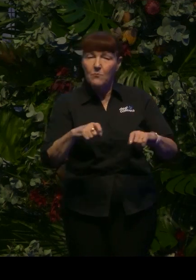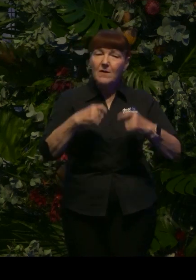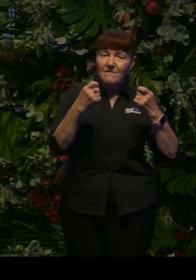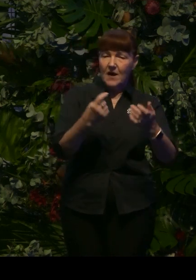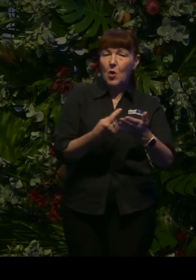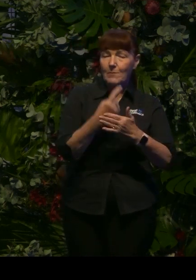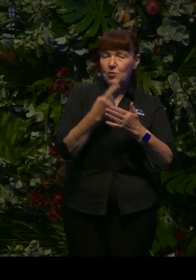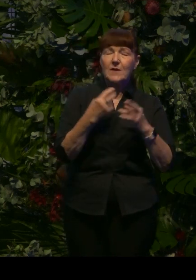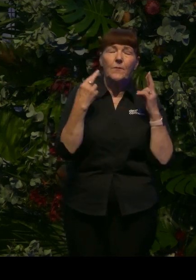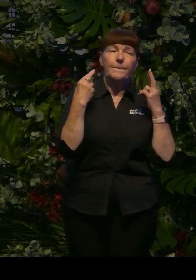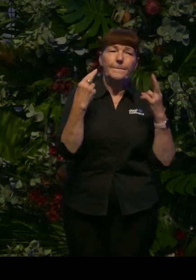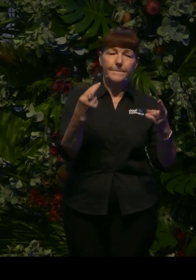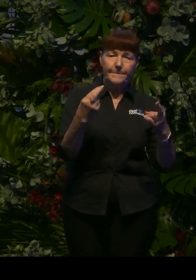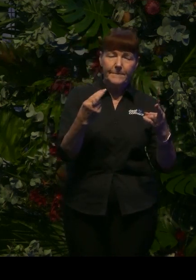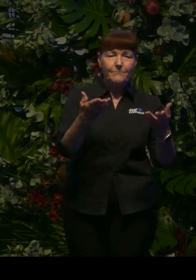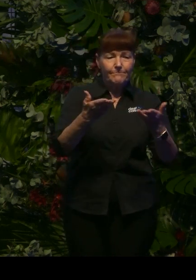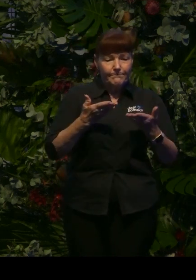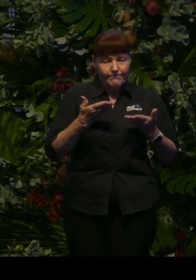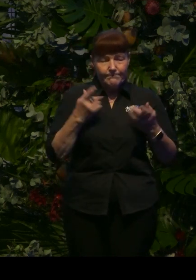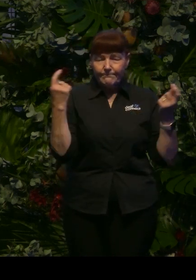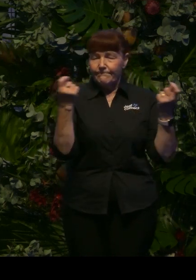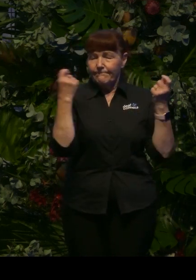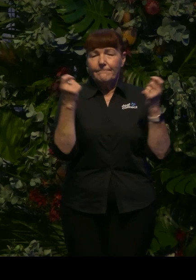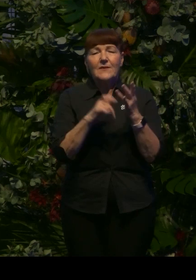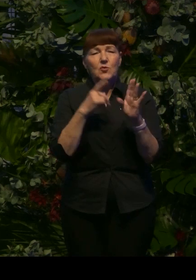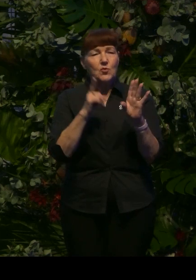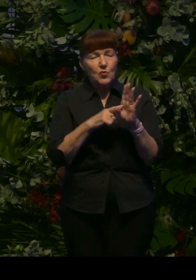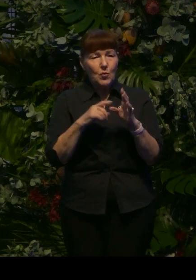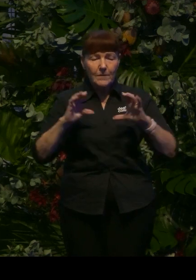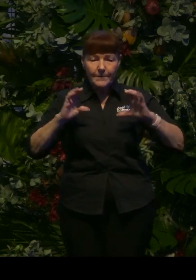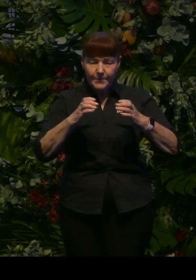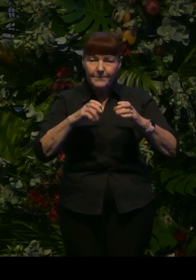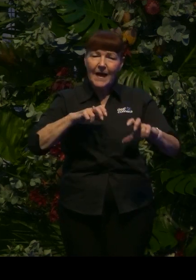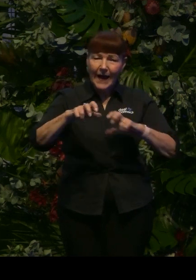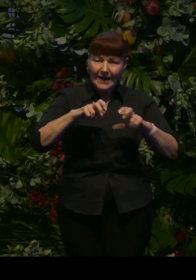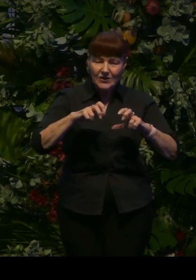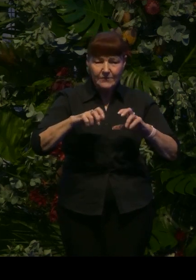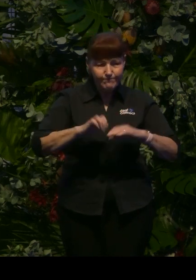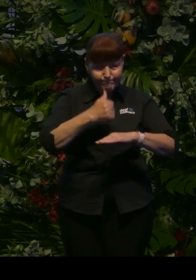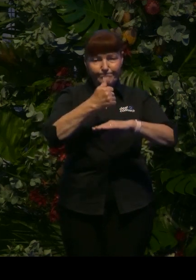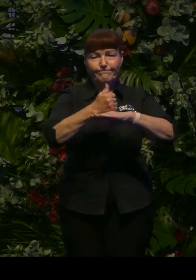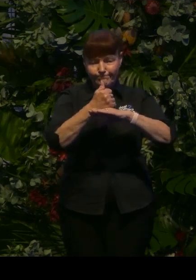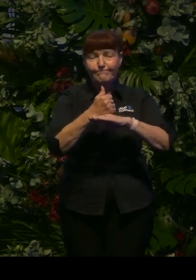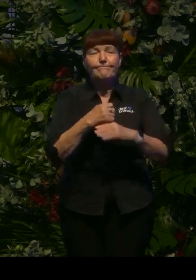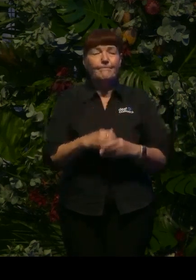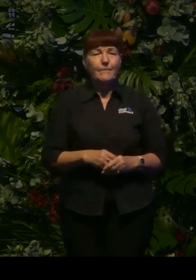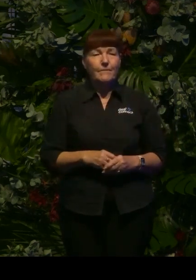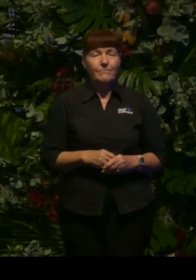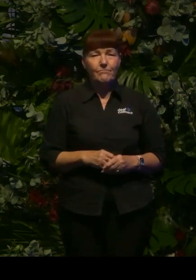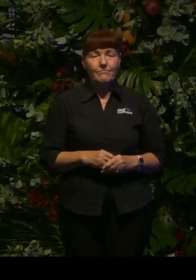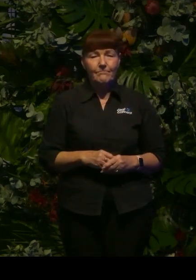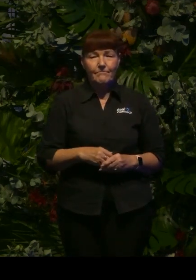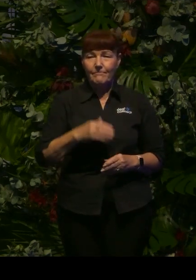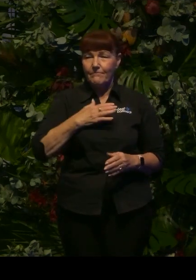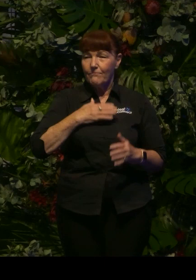the opportunity and hope and joy in the power of collective action, organizing, and unionism. My friends,